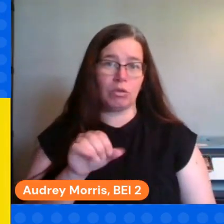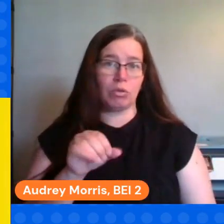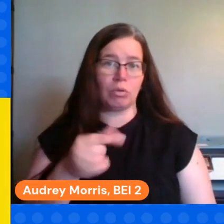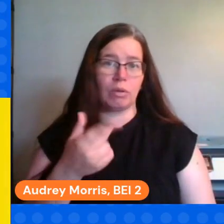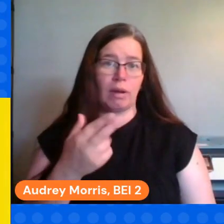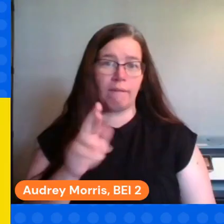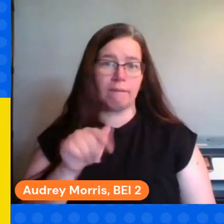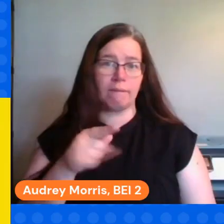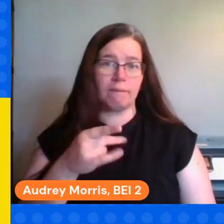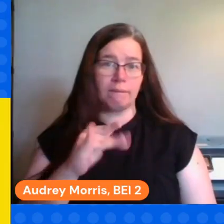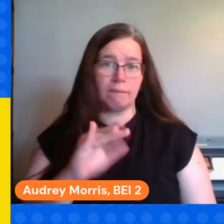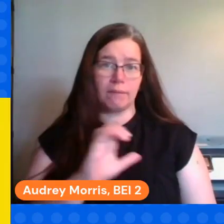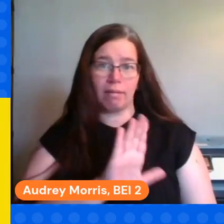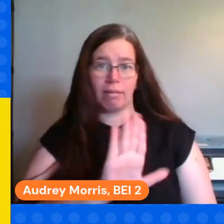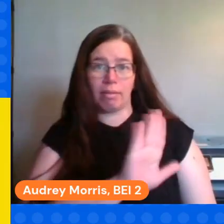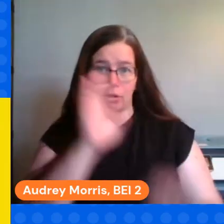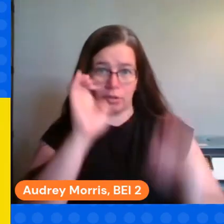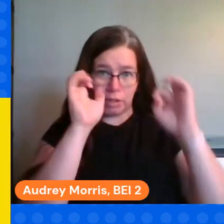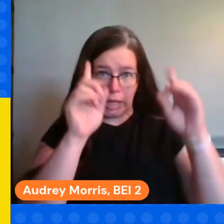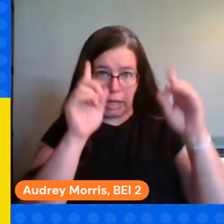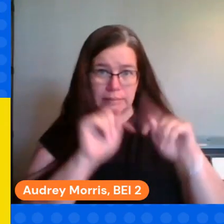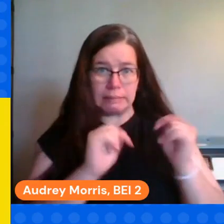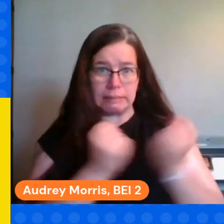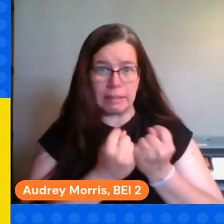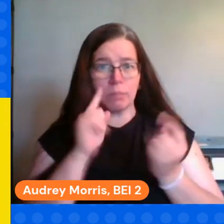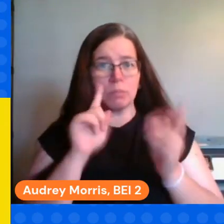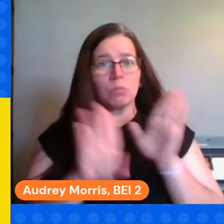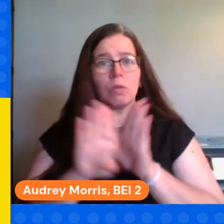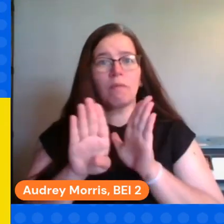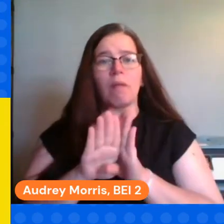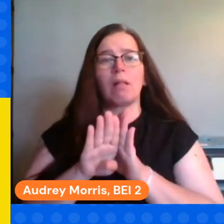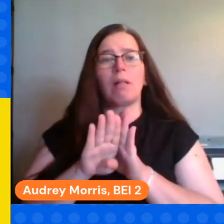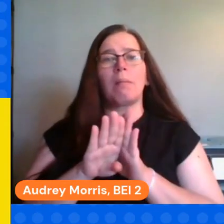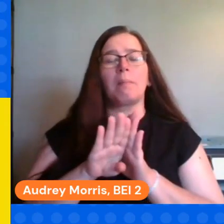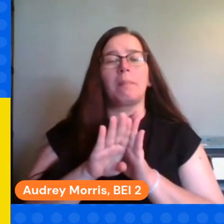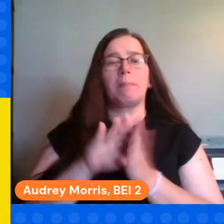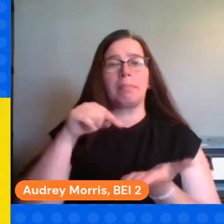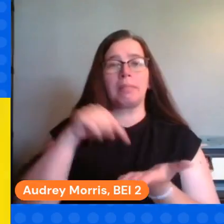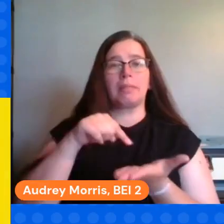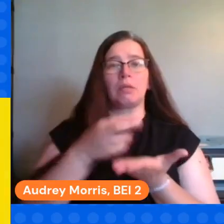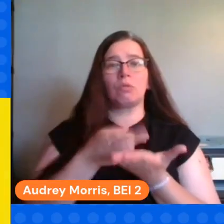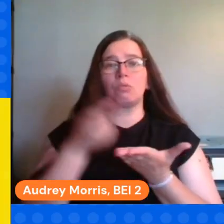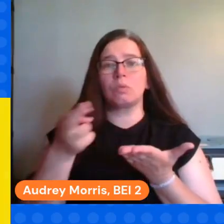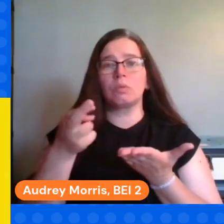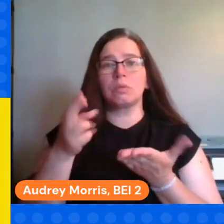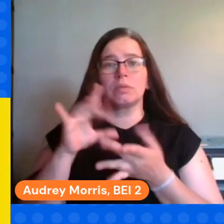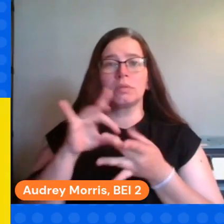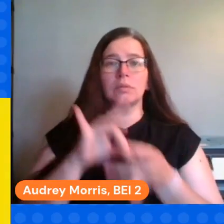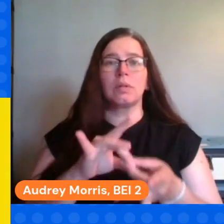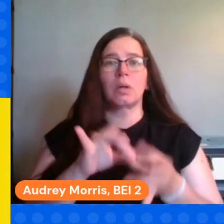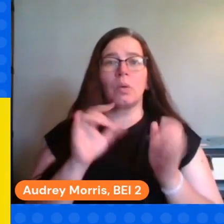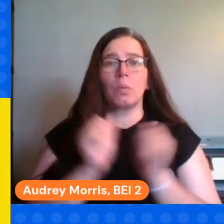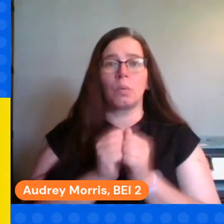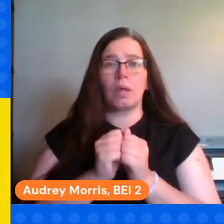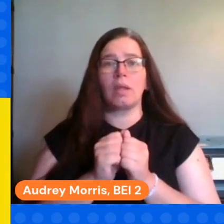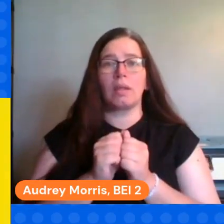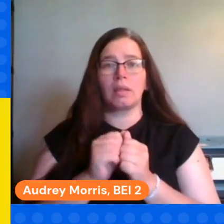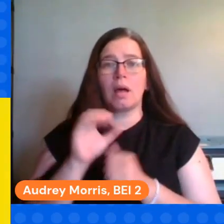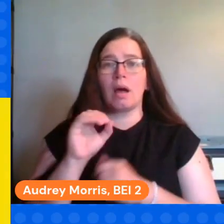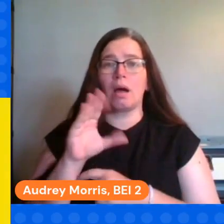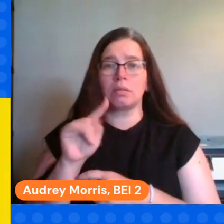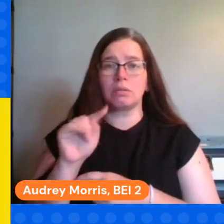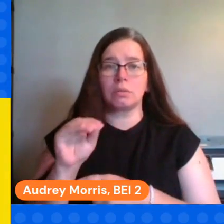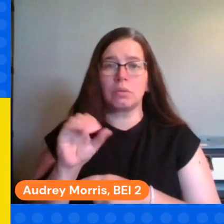team to create this resources around OctoStudio. So one of them that we just